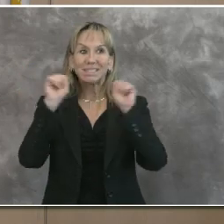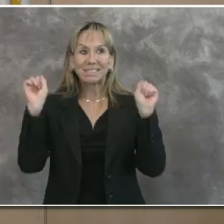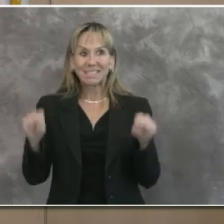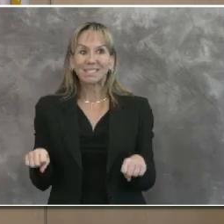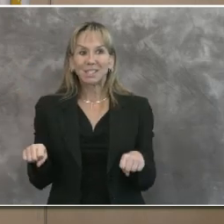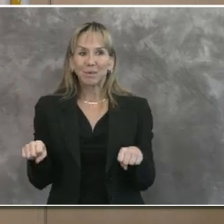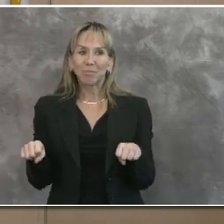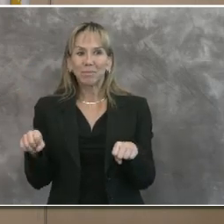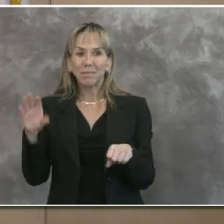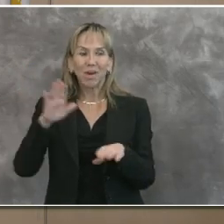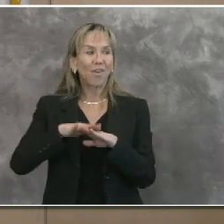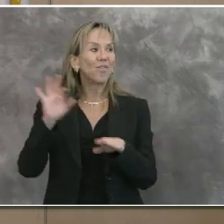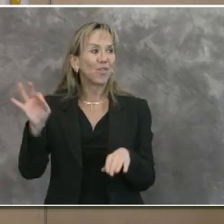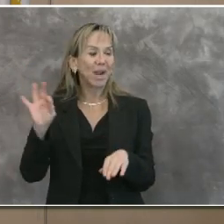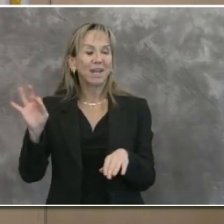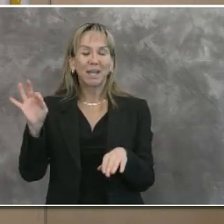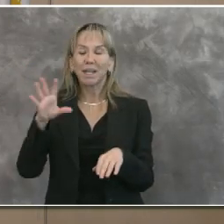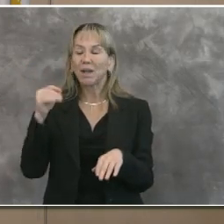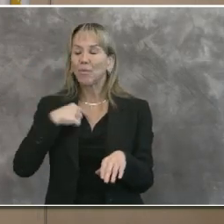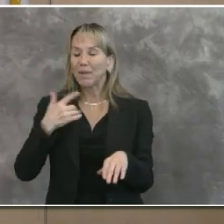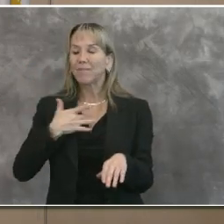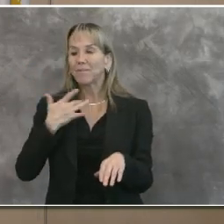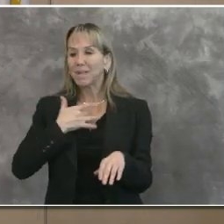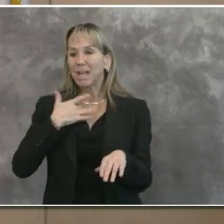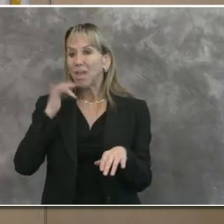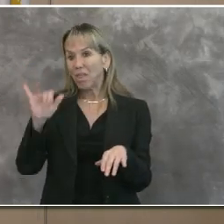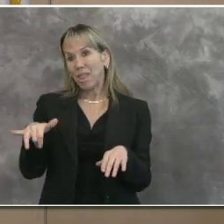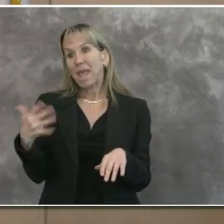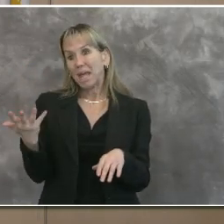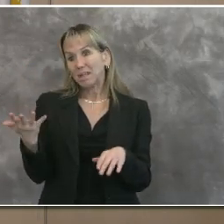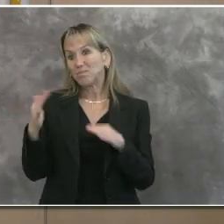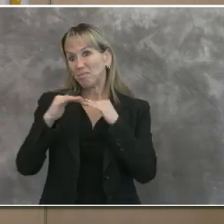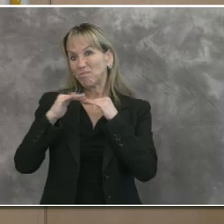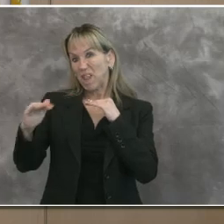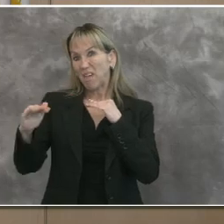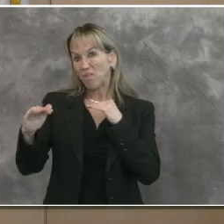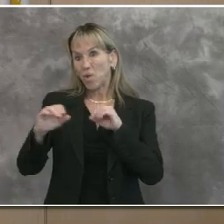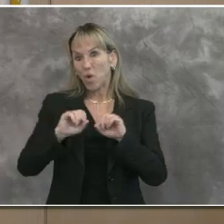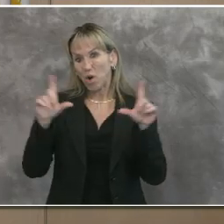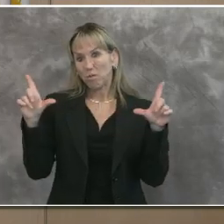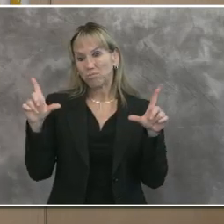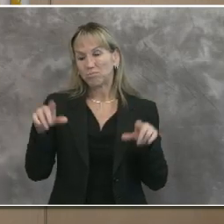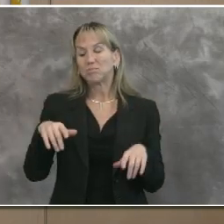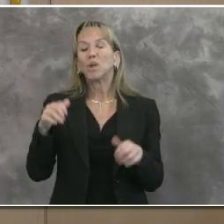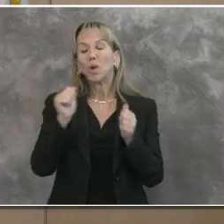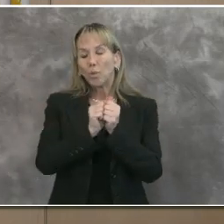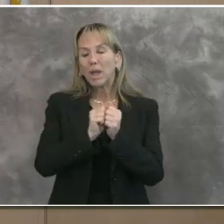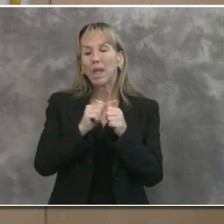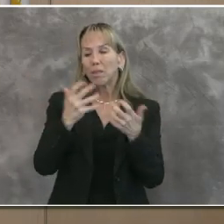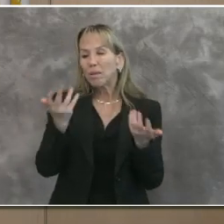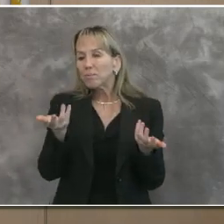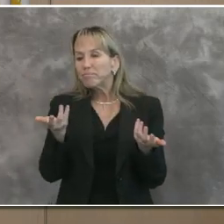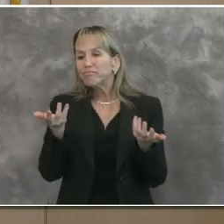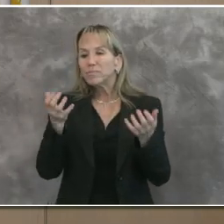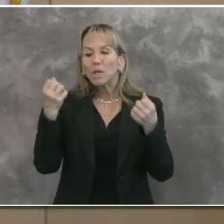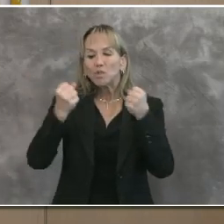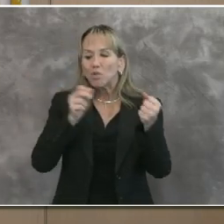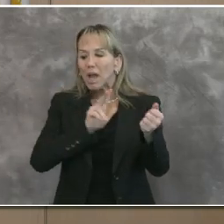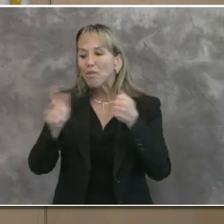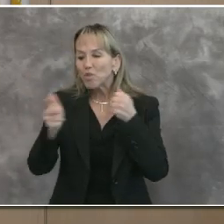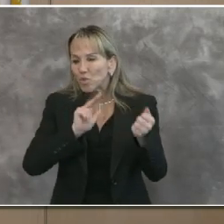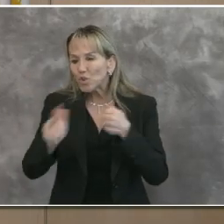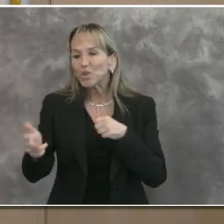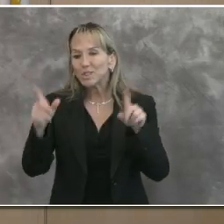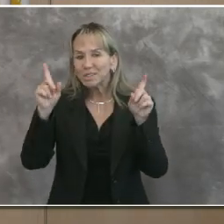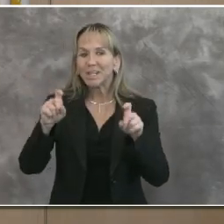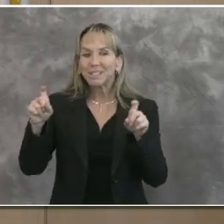past Friday. So we feel that with that platform being stood up, with the drive-through testings